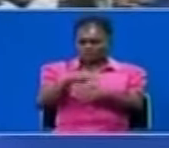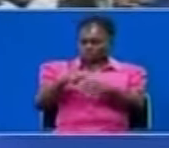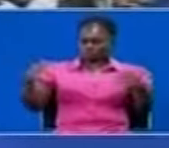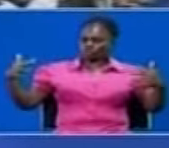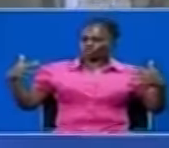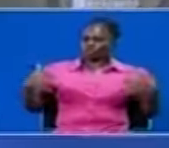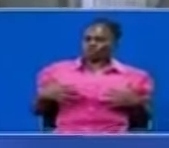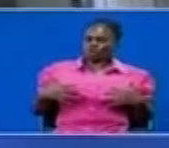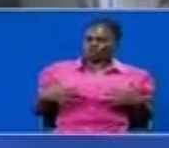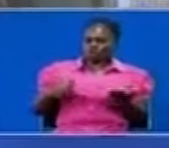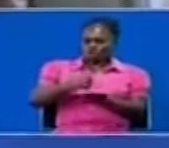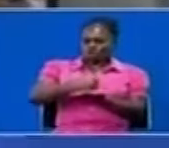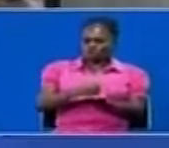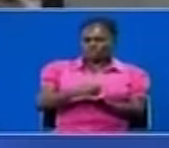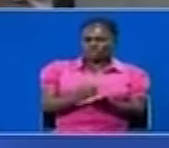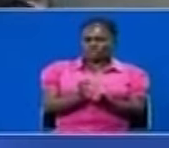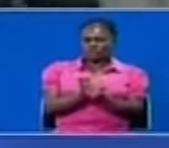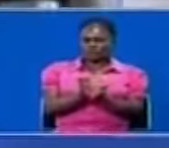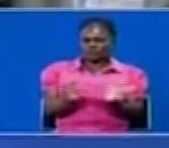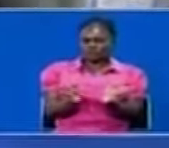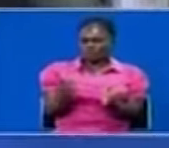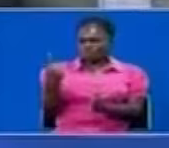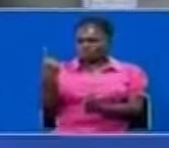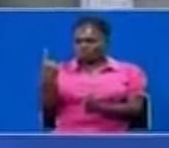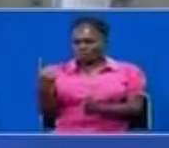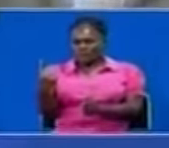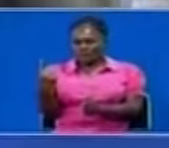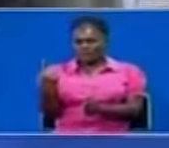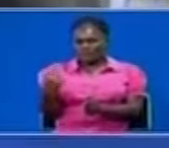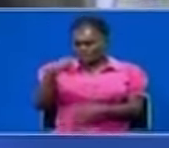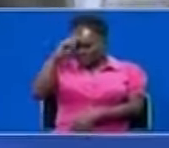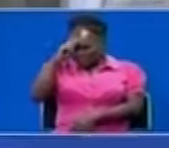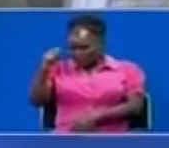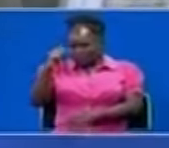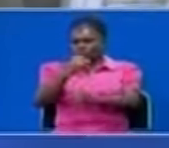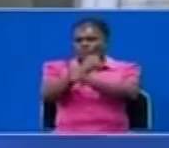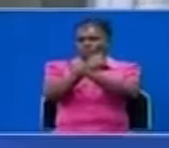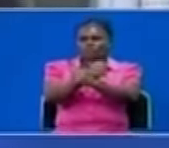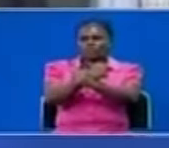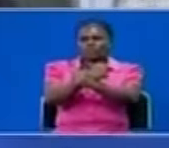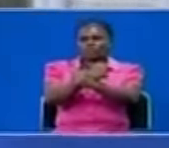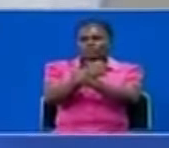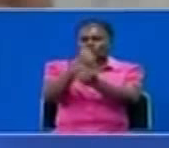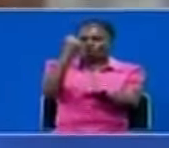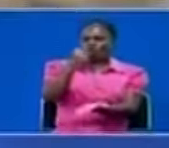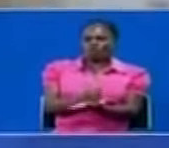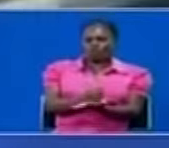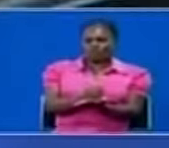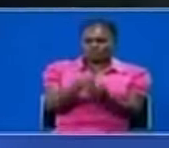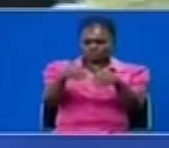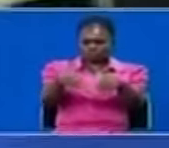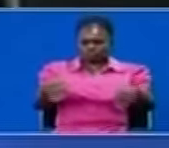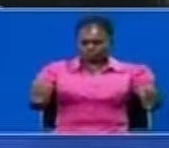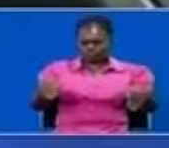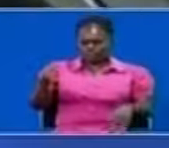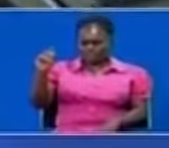storm, since the Auditor General's office has been one of the most respected and protected institutions in independent